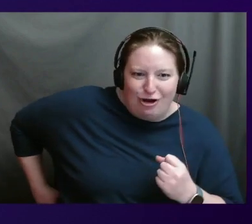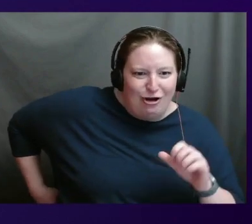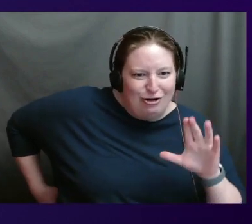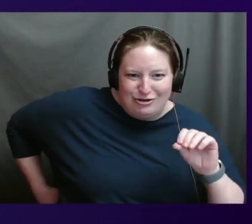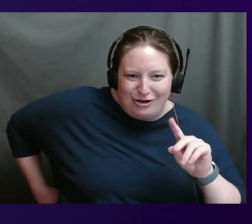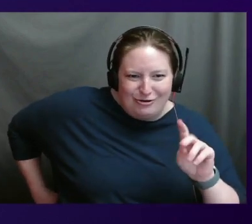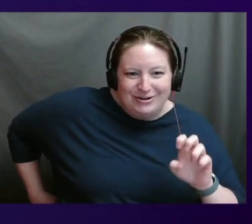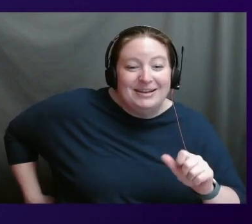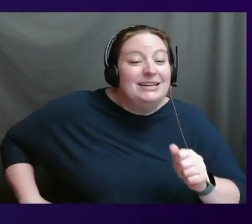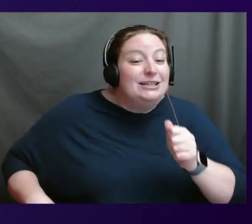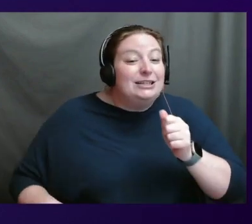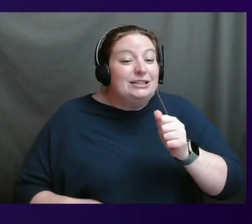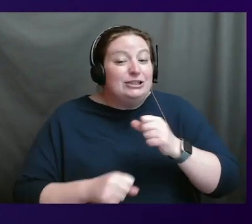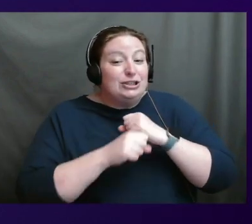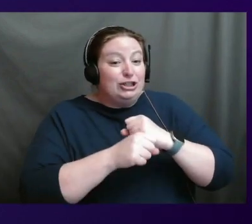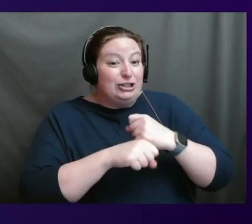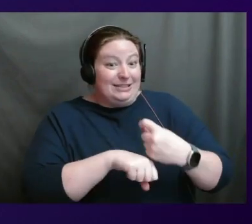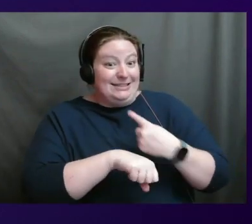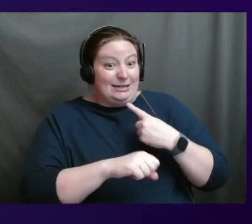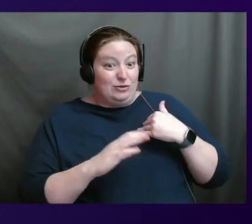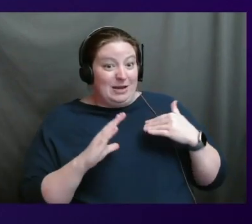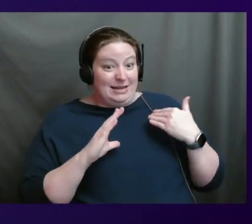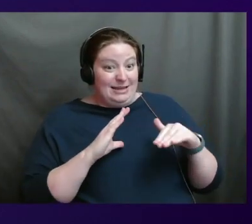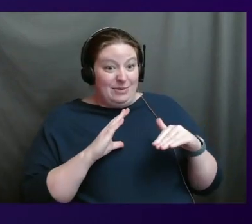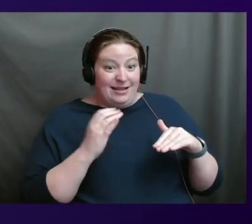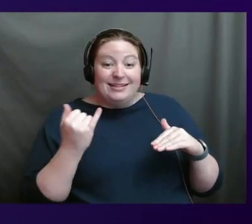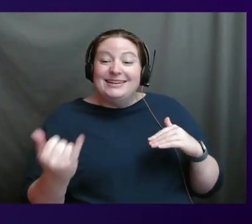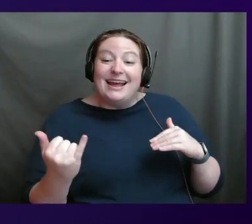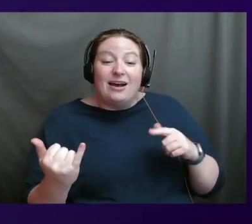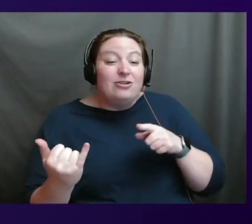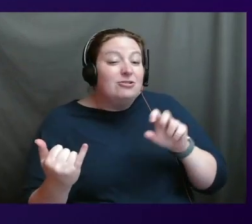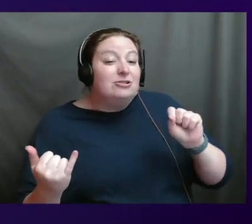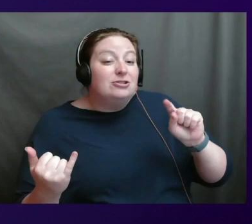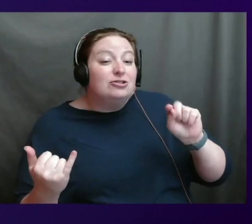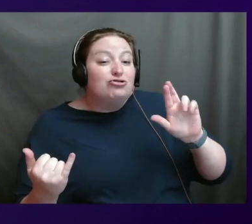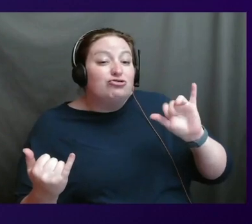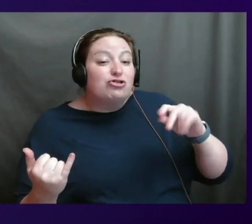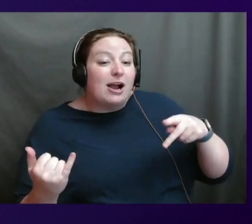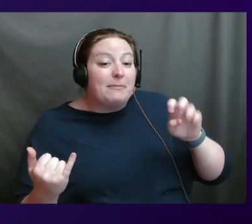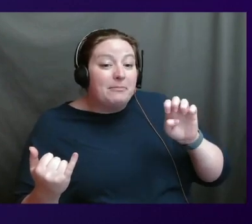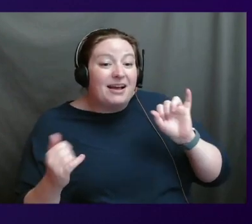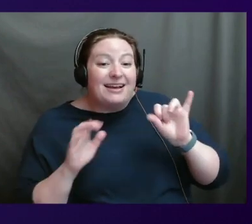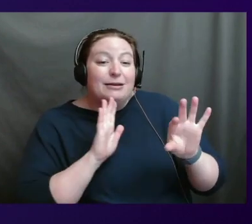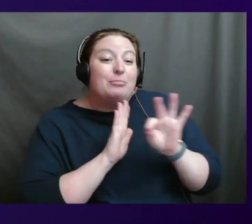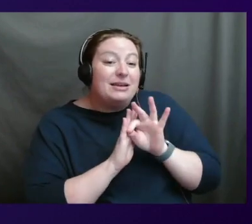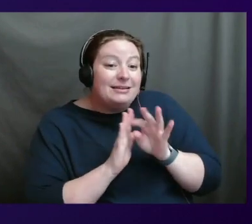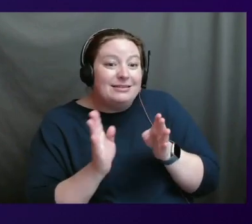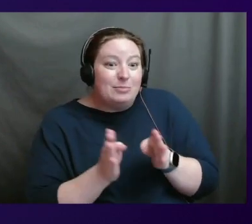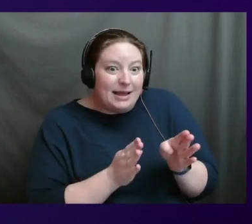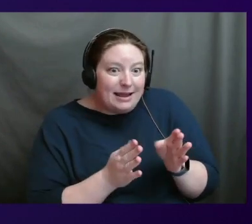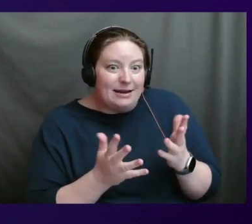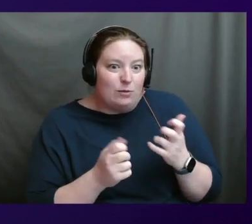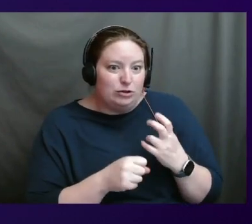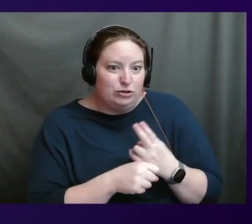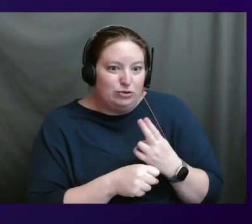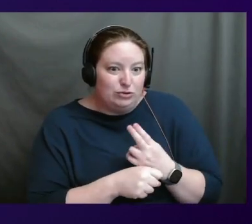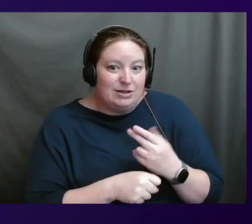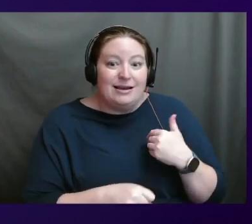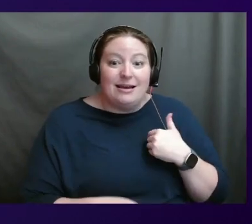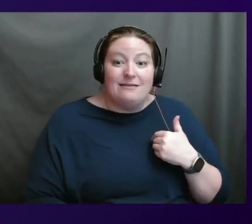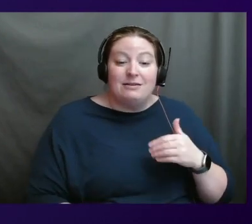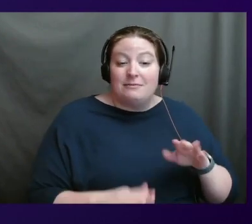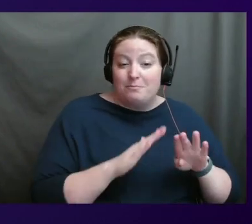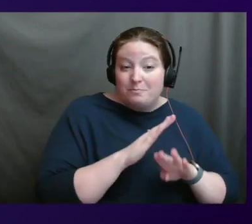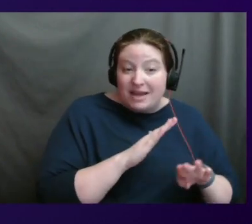sent to my email. But then from here, Stripe is going to kick in. And now I can pick the plans that I want to benefit from. I have a recipe basic and then a